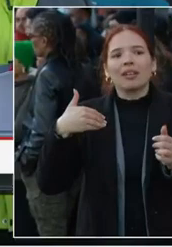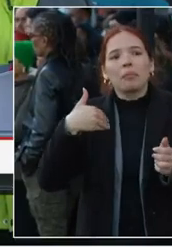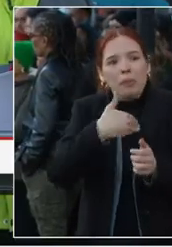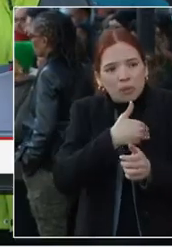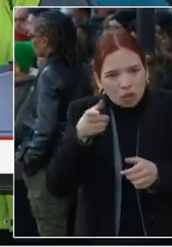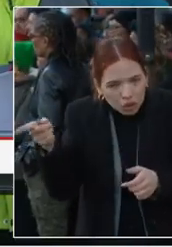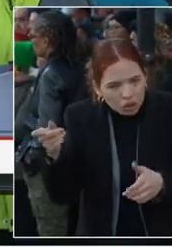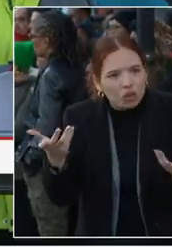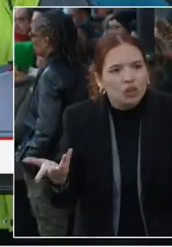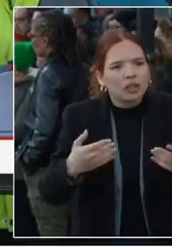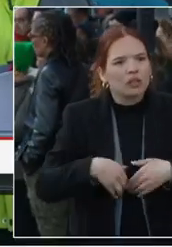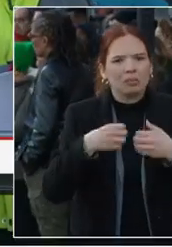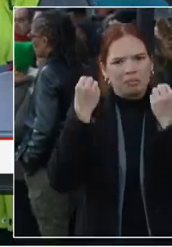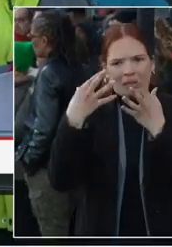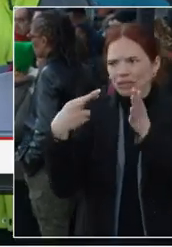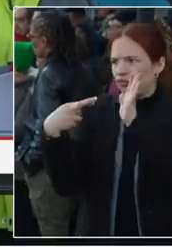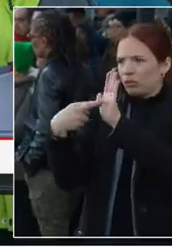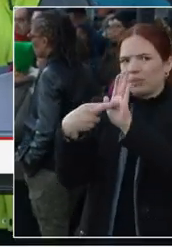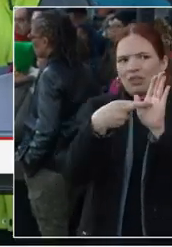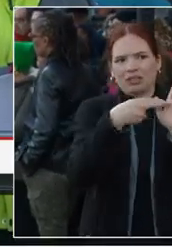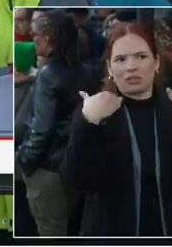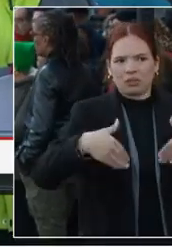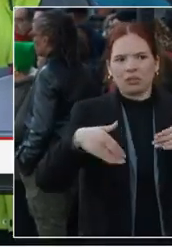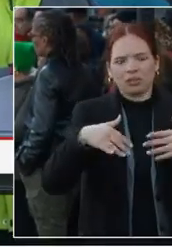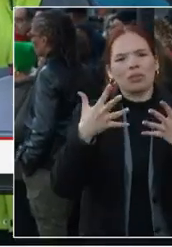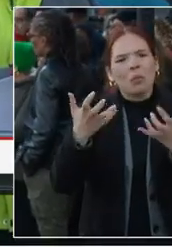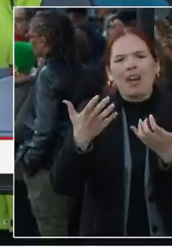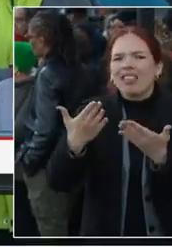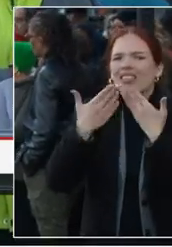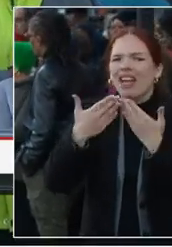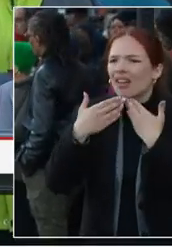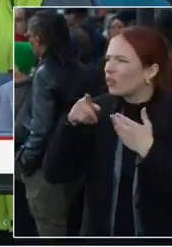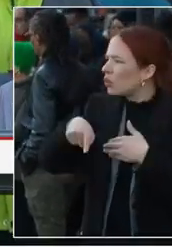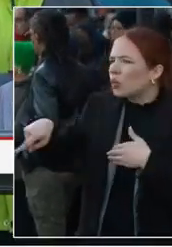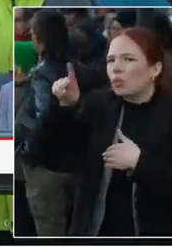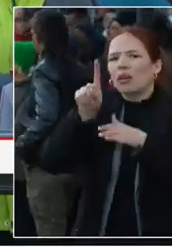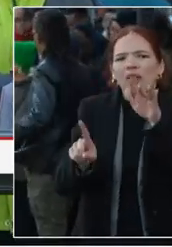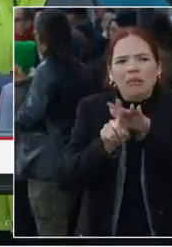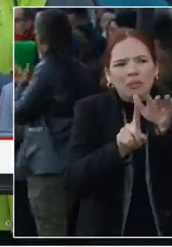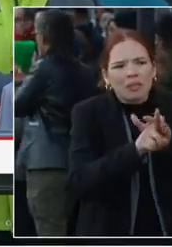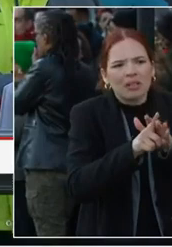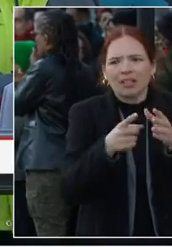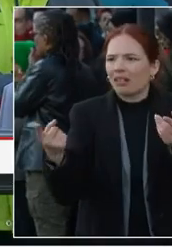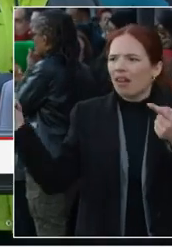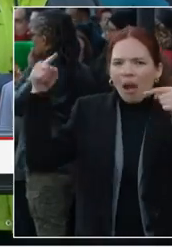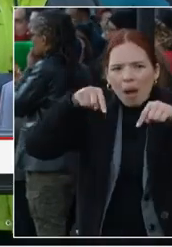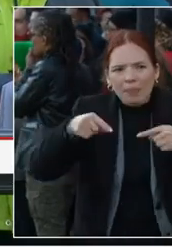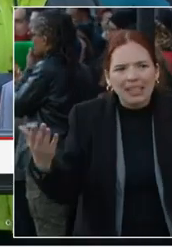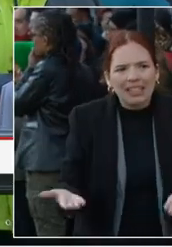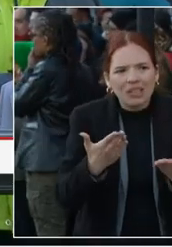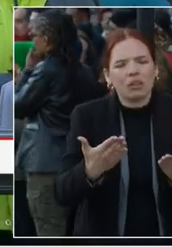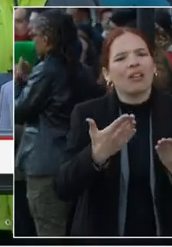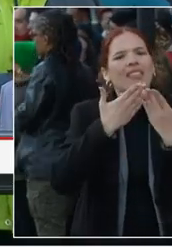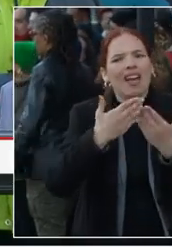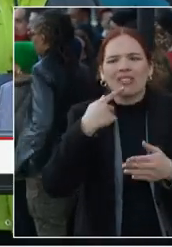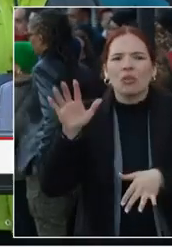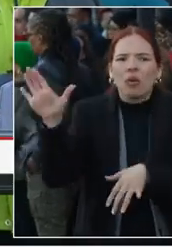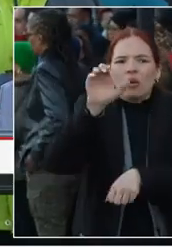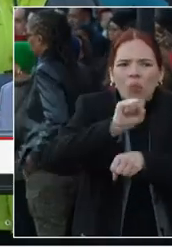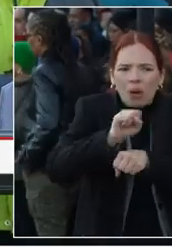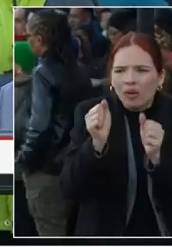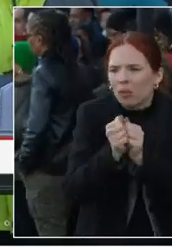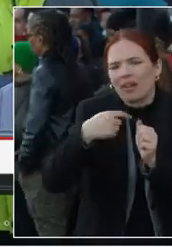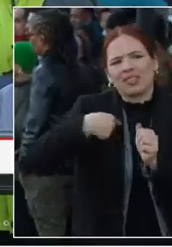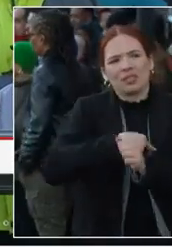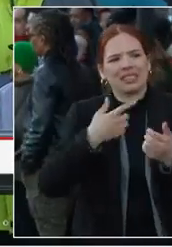that are represented here today. So I want to thank you for showing up. I want to thank you for being here. I want to thank you for working with us here in the Metropolitan